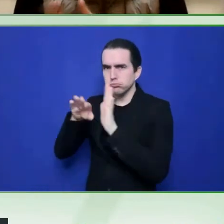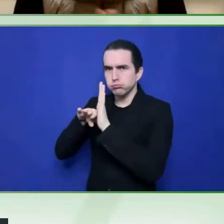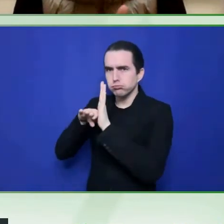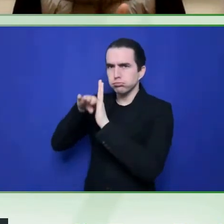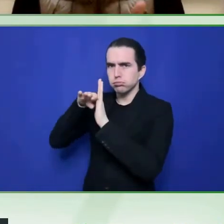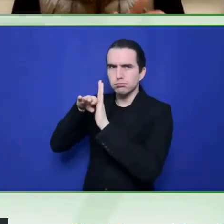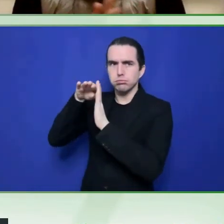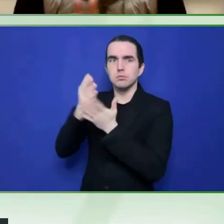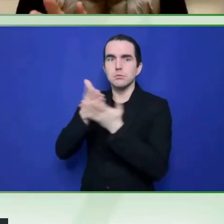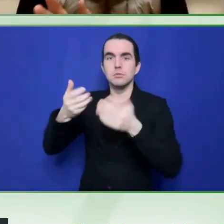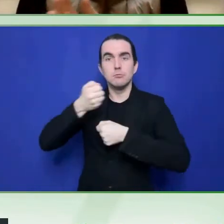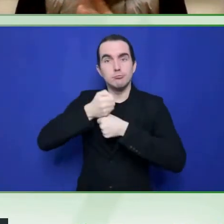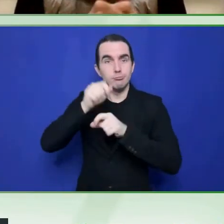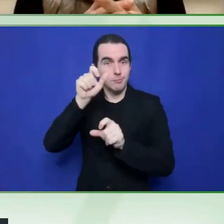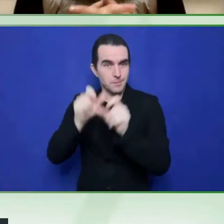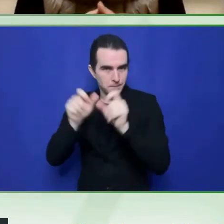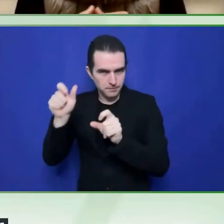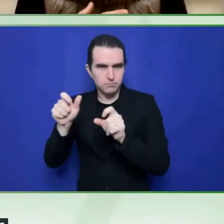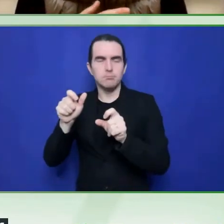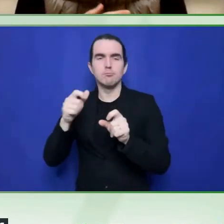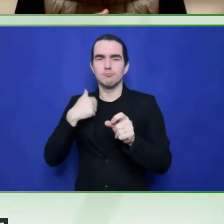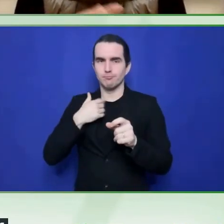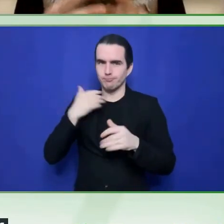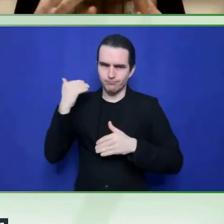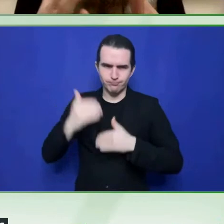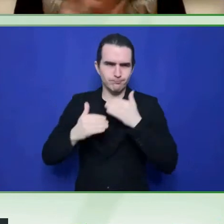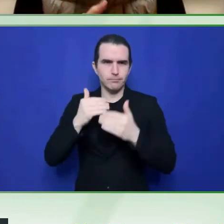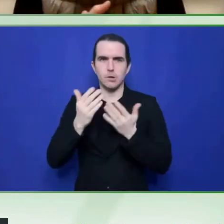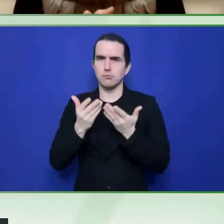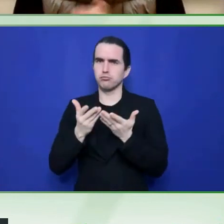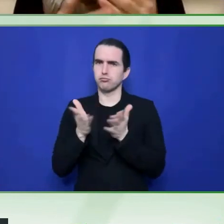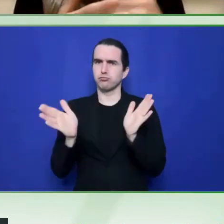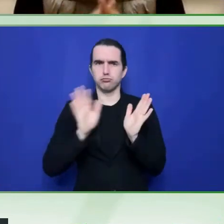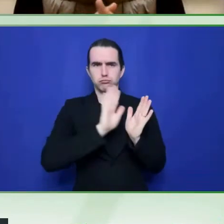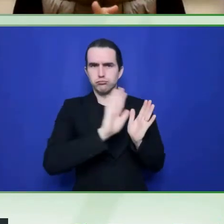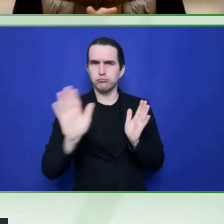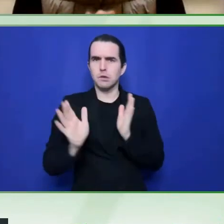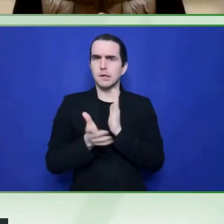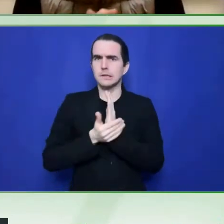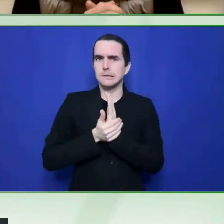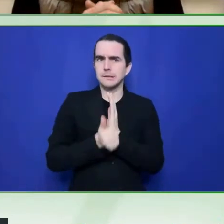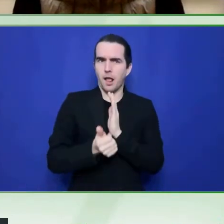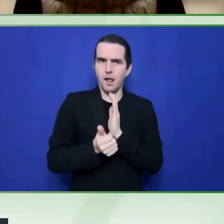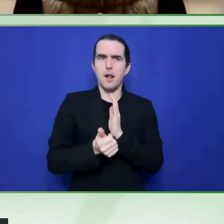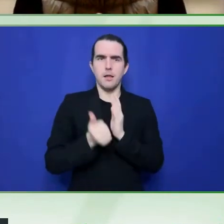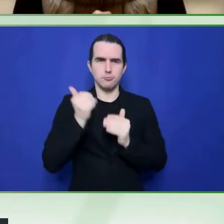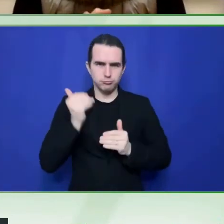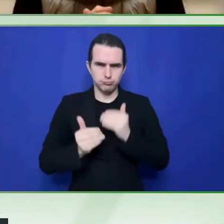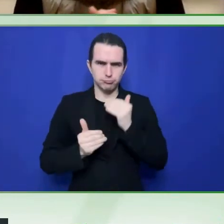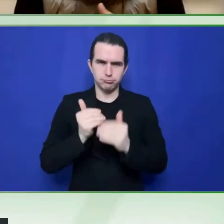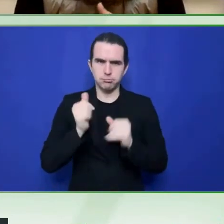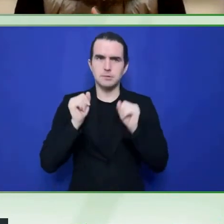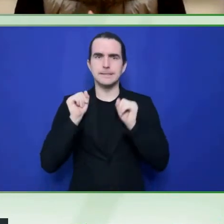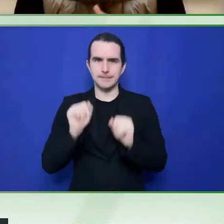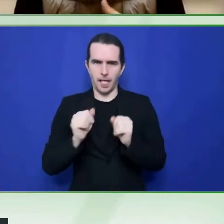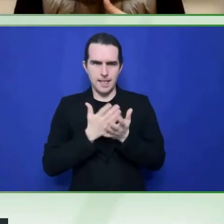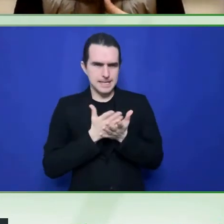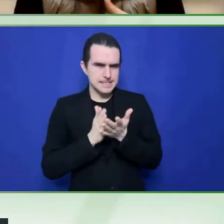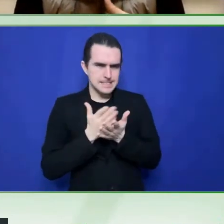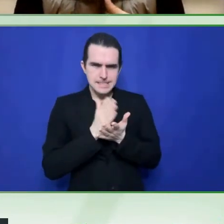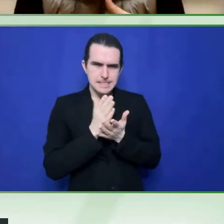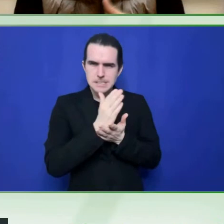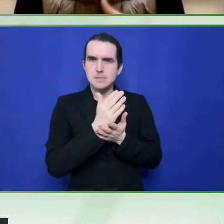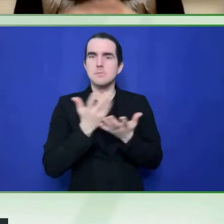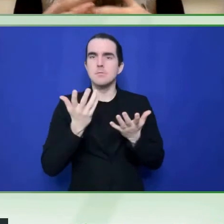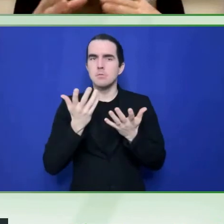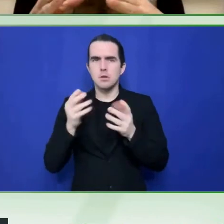Another one, at the same time, we're entering the food and beverage industry. So Playmobil is entering China, and they establishing